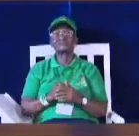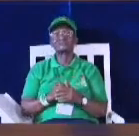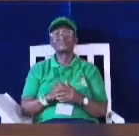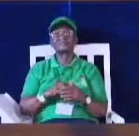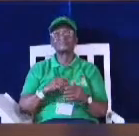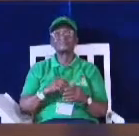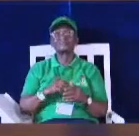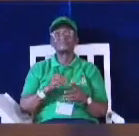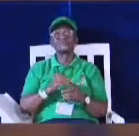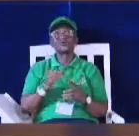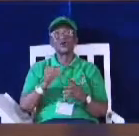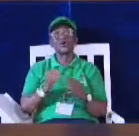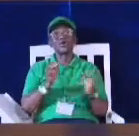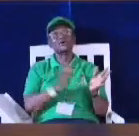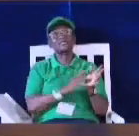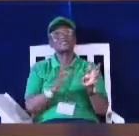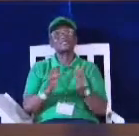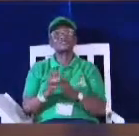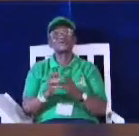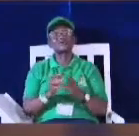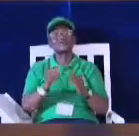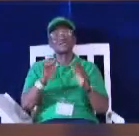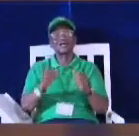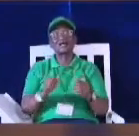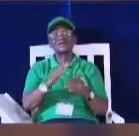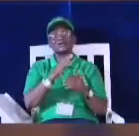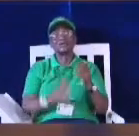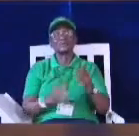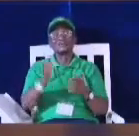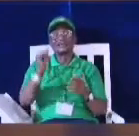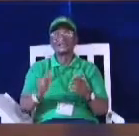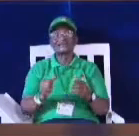Or Jesus can completely recreate,